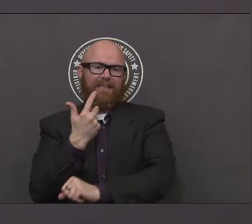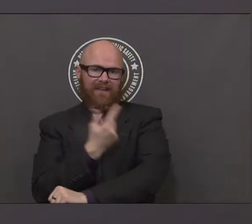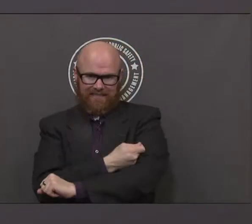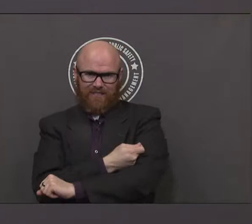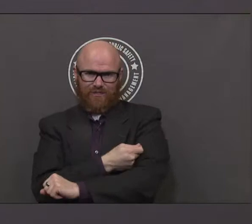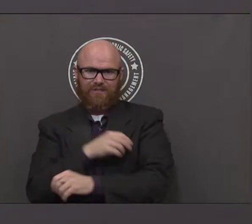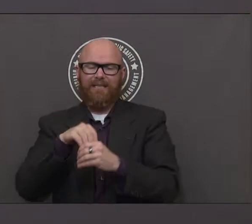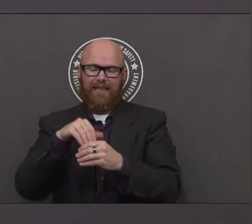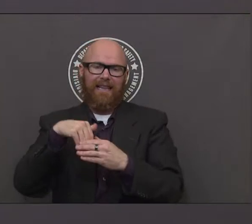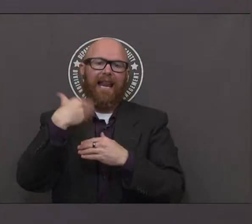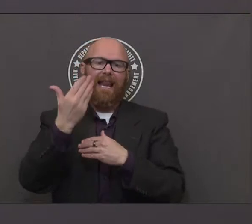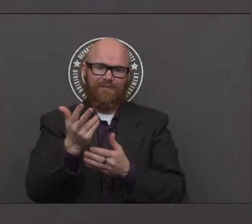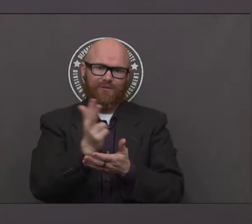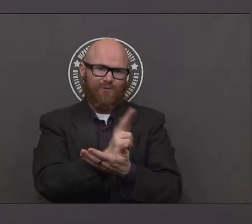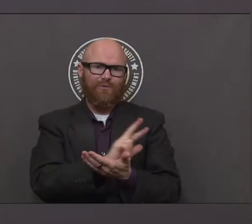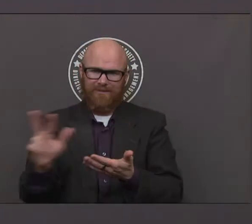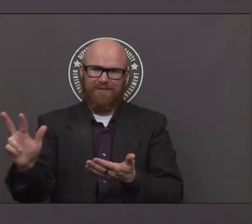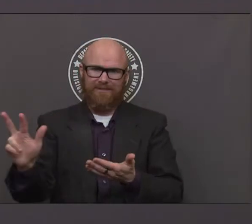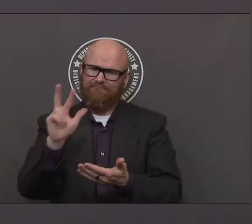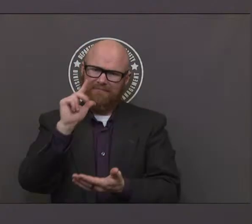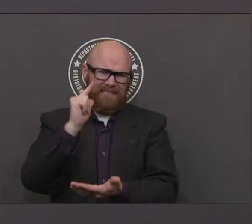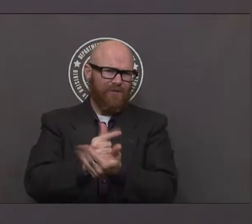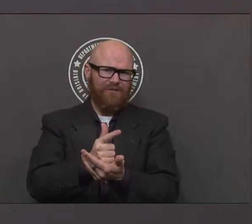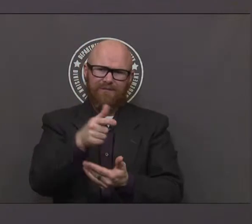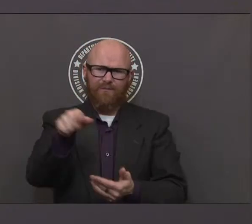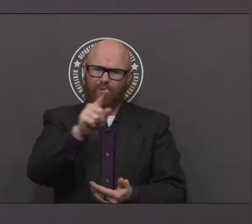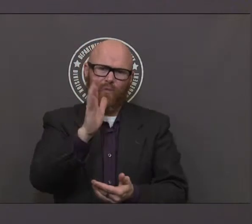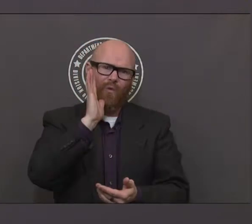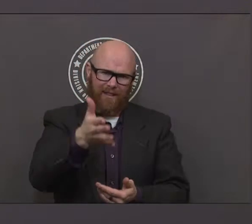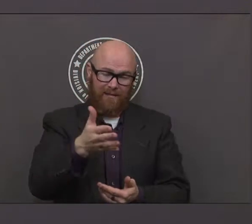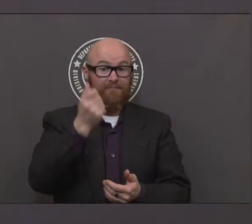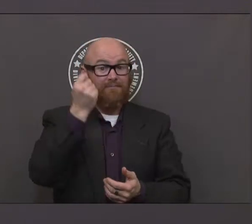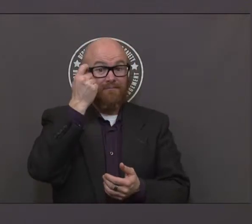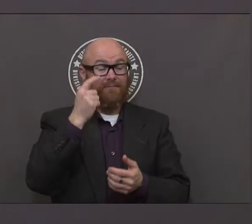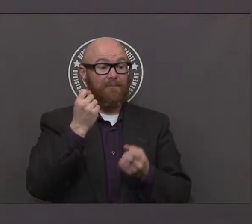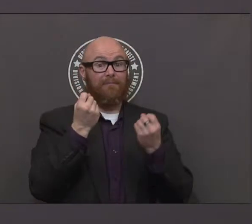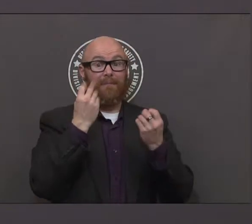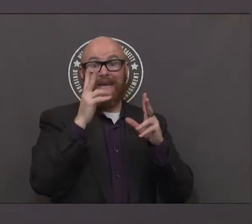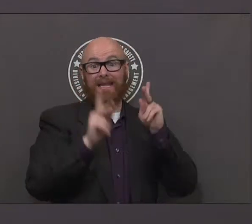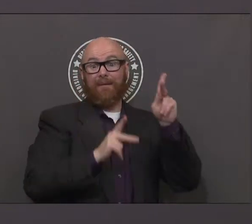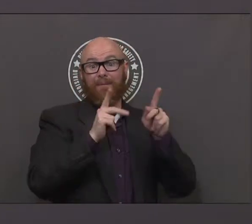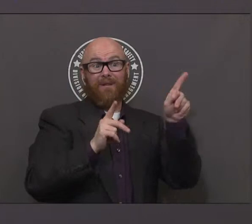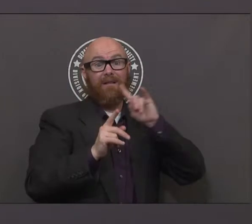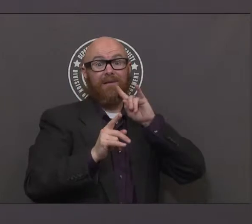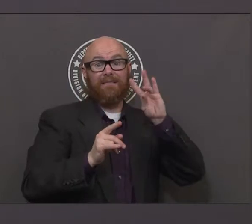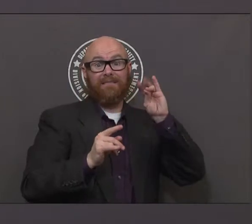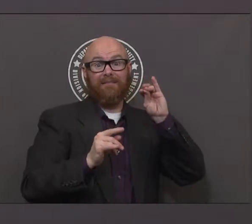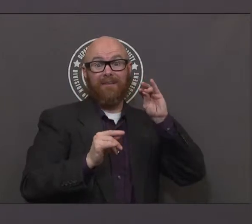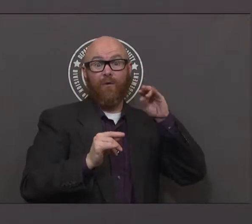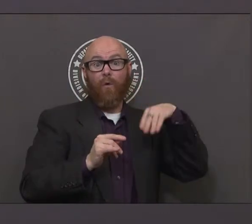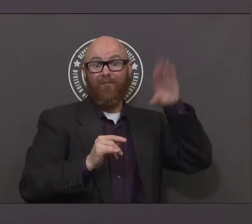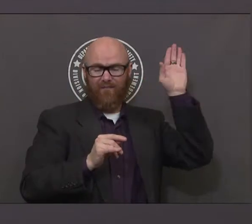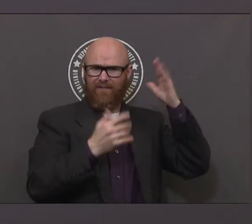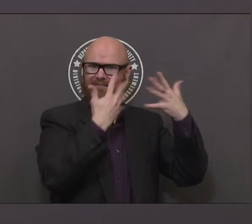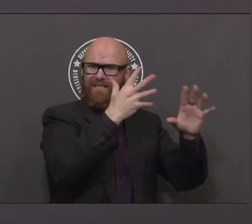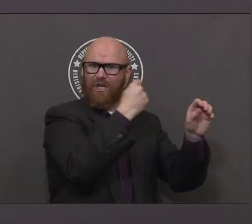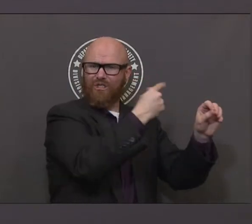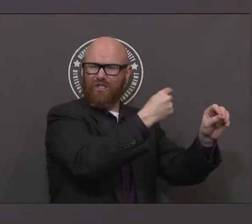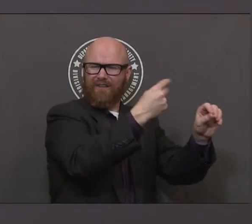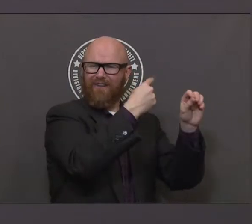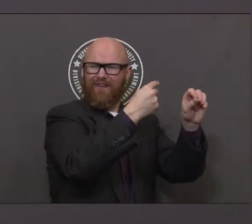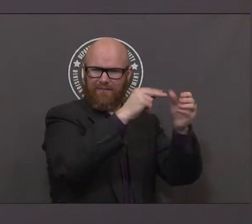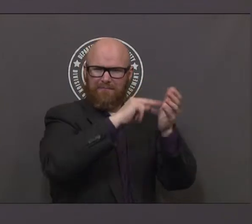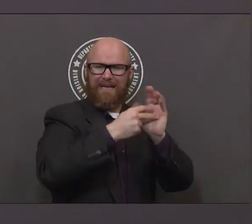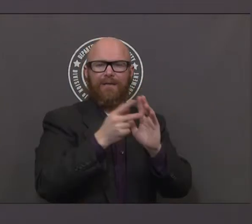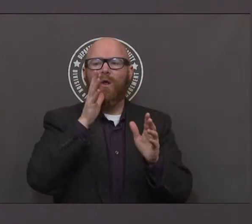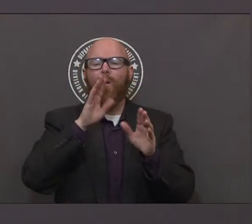this additional vaccine comes in and other people have already gotten their shots, that more and more slots will open up and they will be able